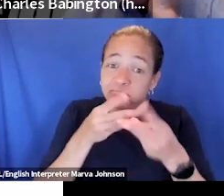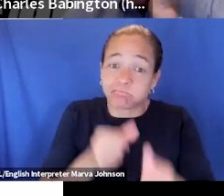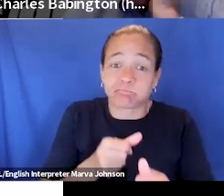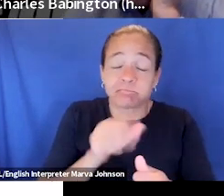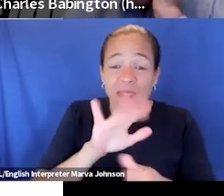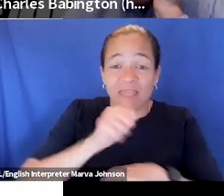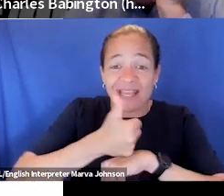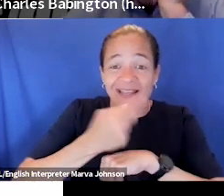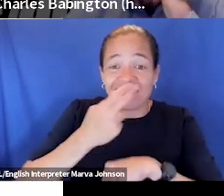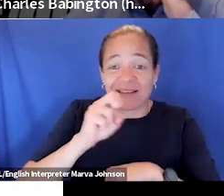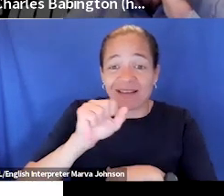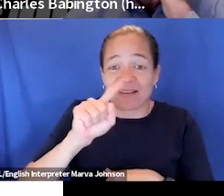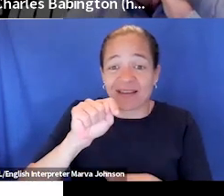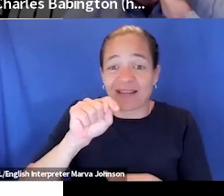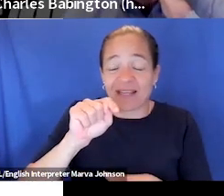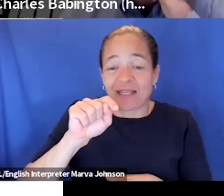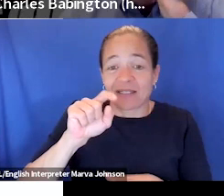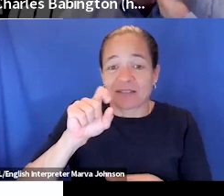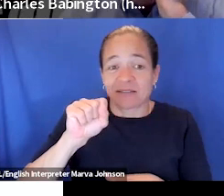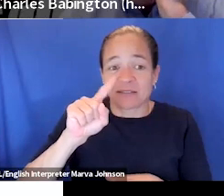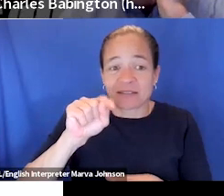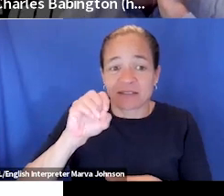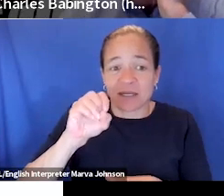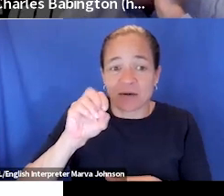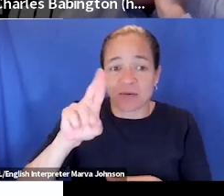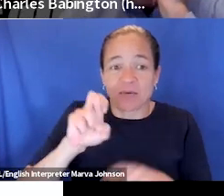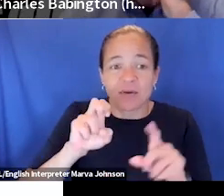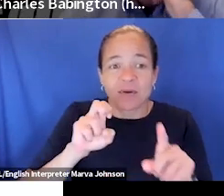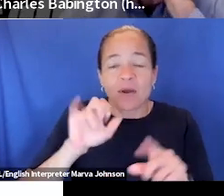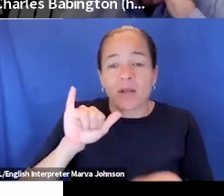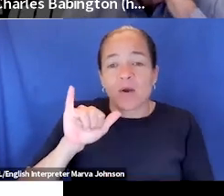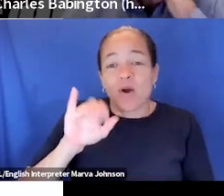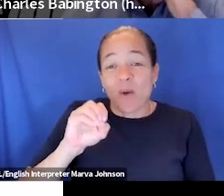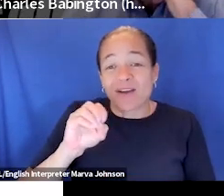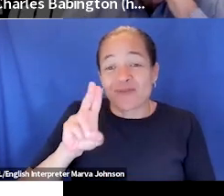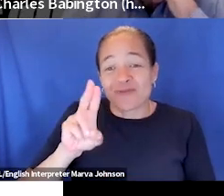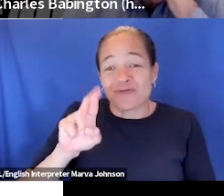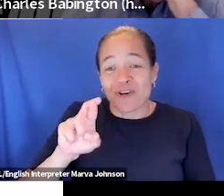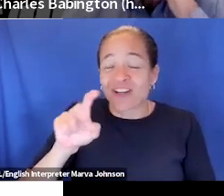who the Y-O-U-R, of course, should be apostrophe R-E.